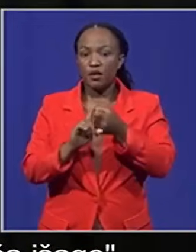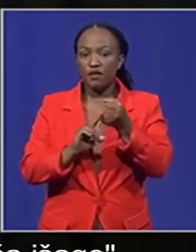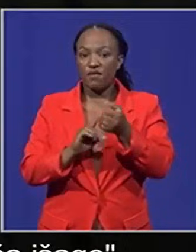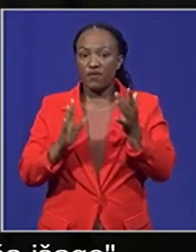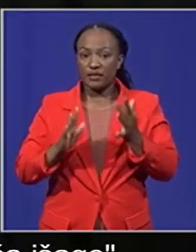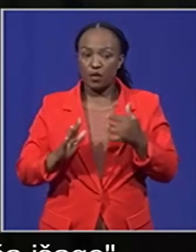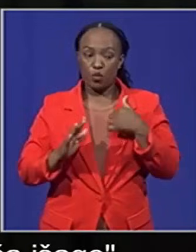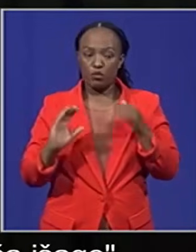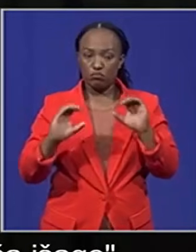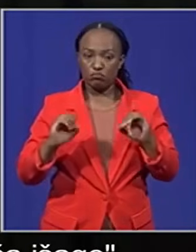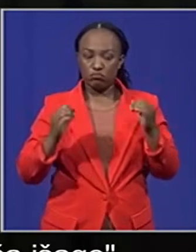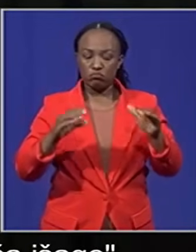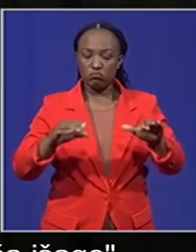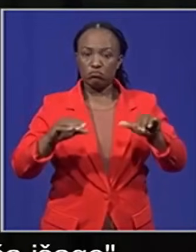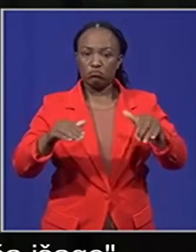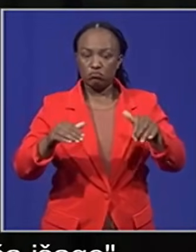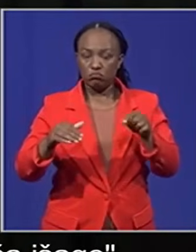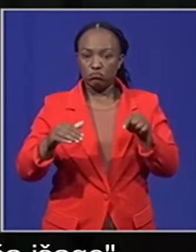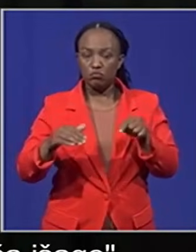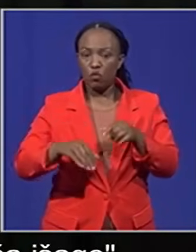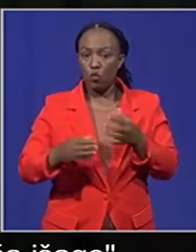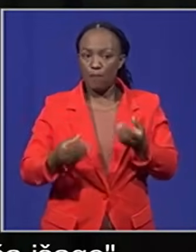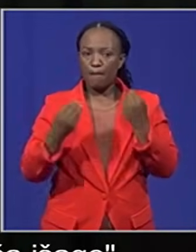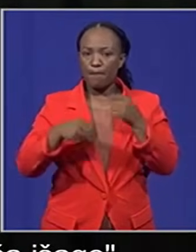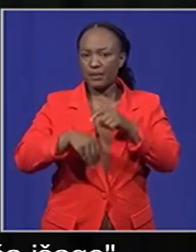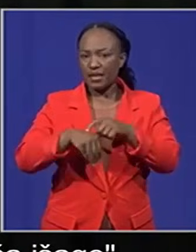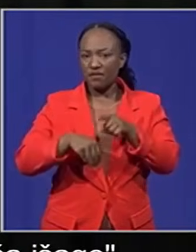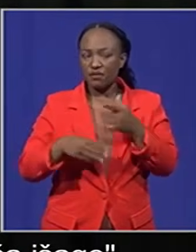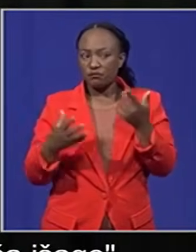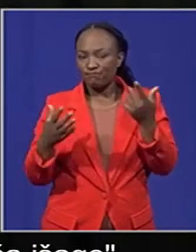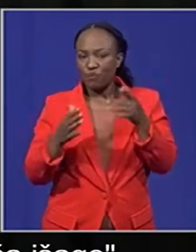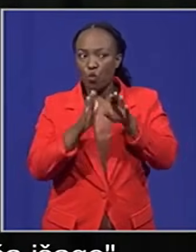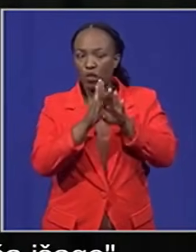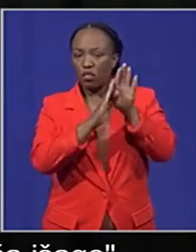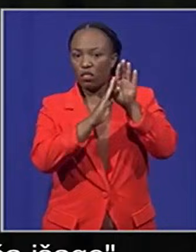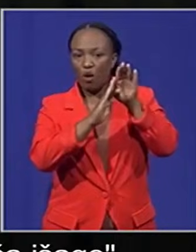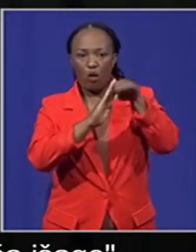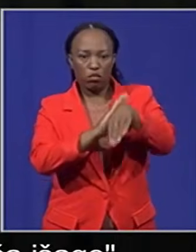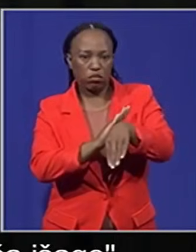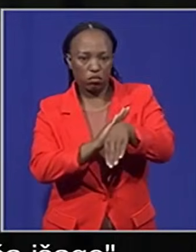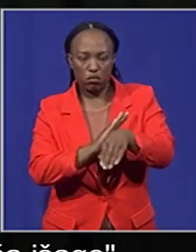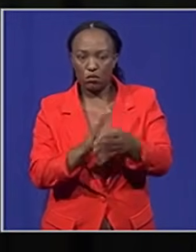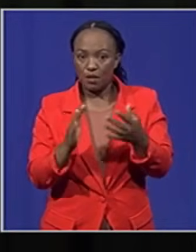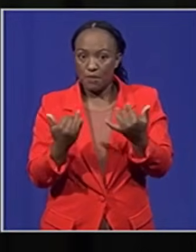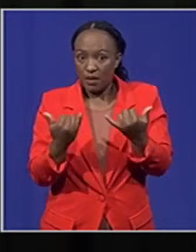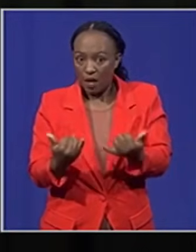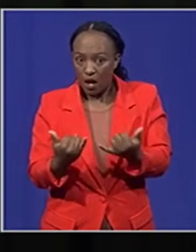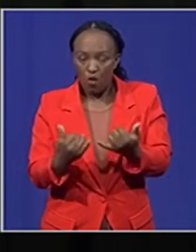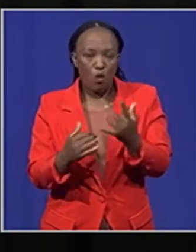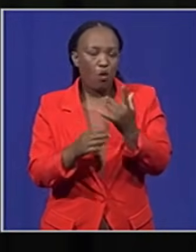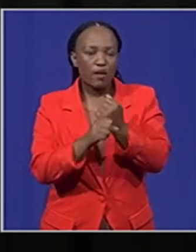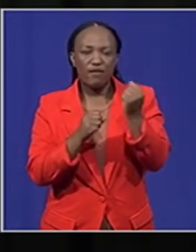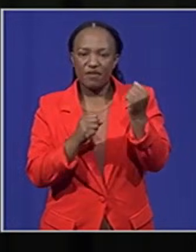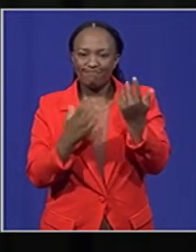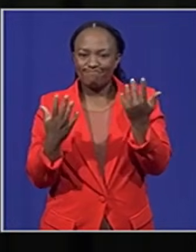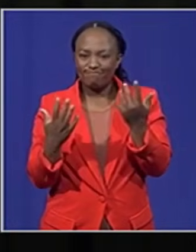we find ourselves at the moment of where we either thrive or perish. It's now or never. If